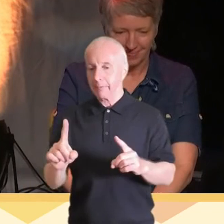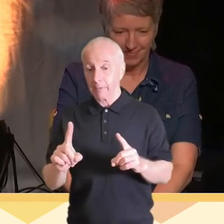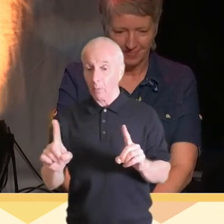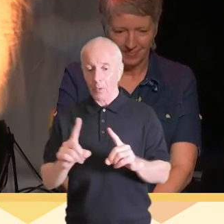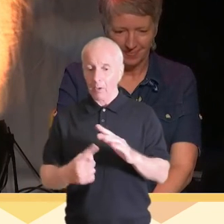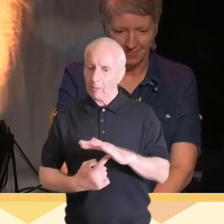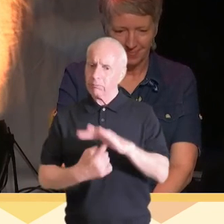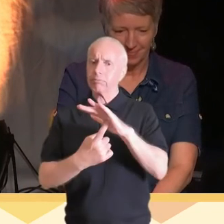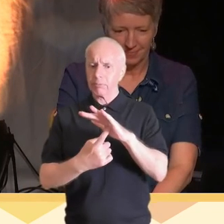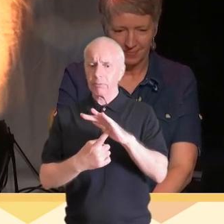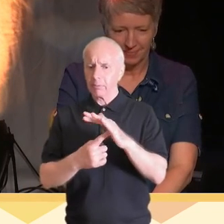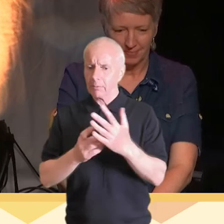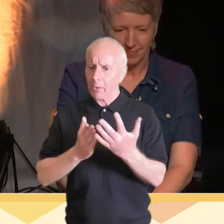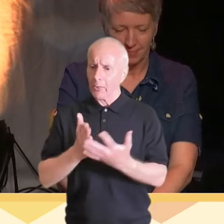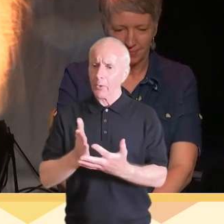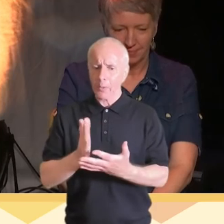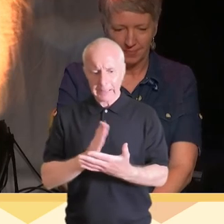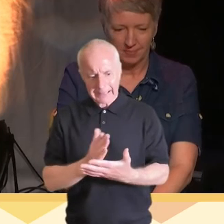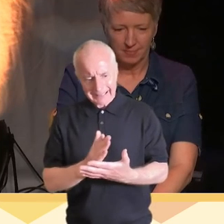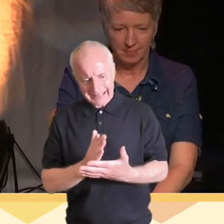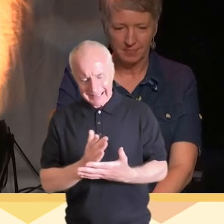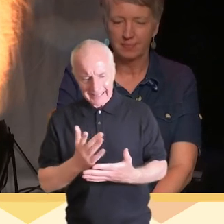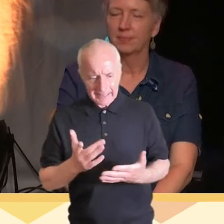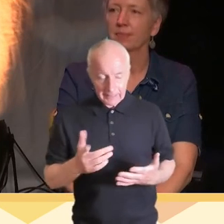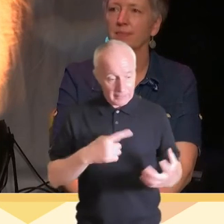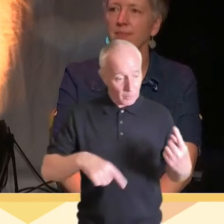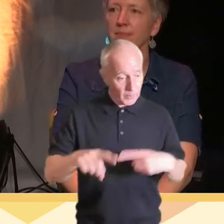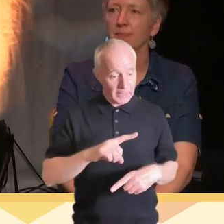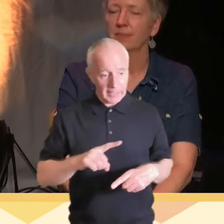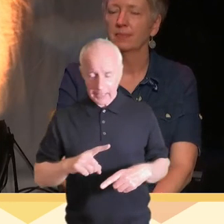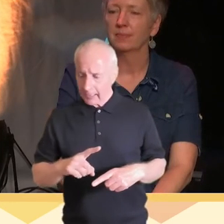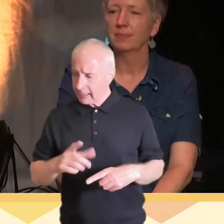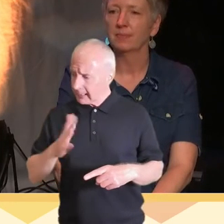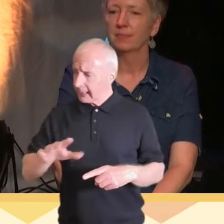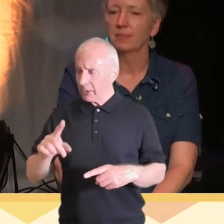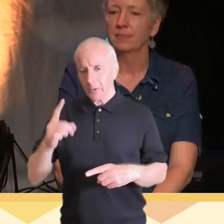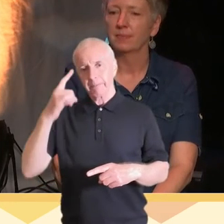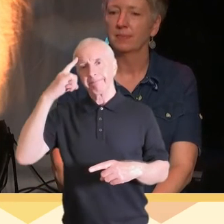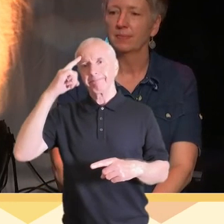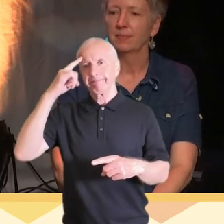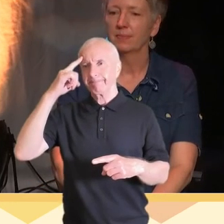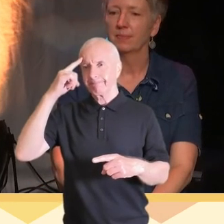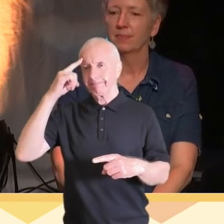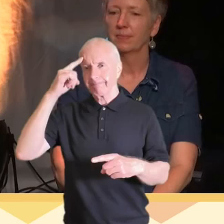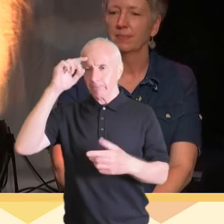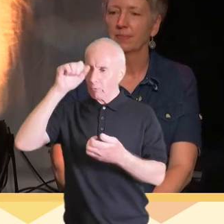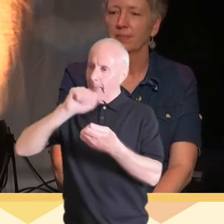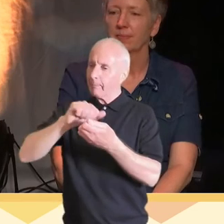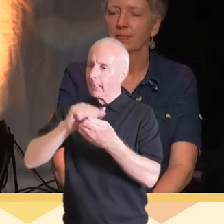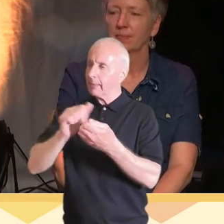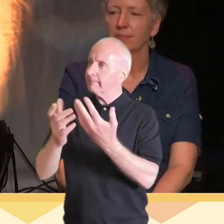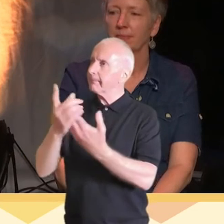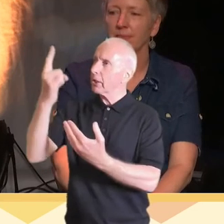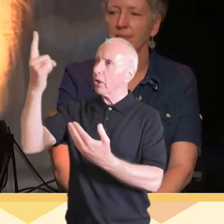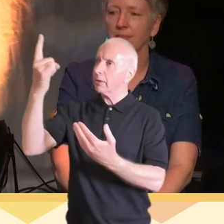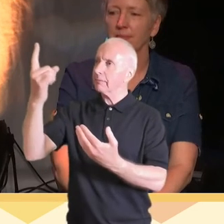this time of ongoing uncertainty is that we need to maintain our vision of who God is. And actually,